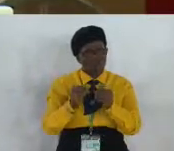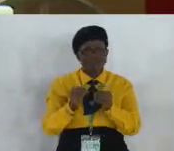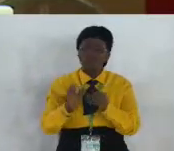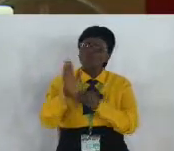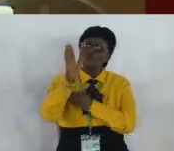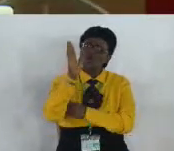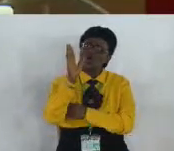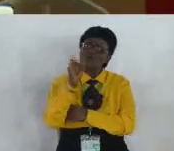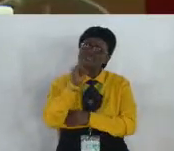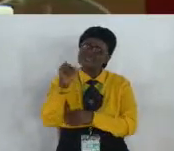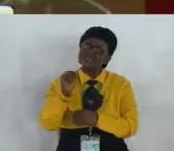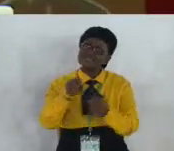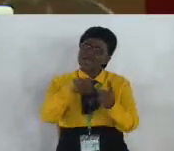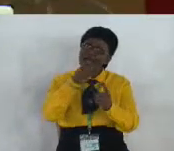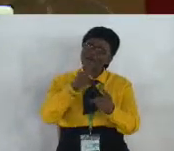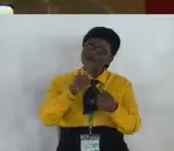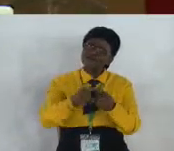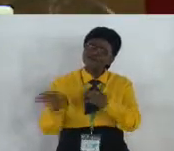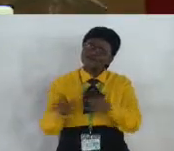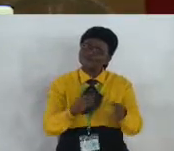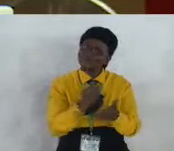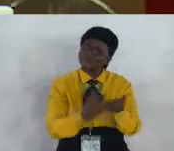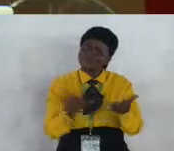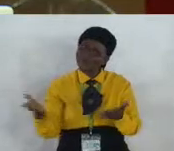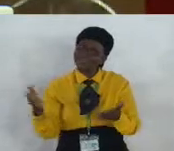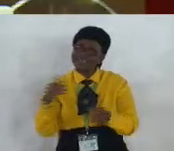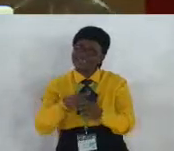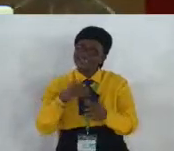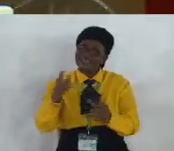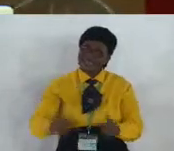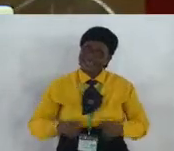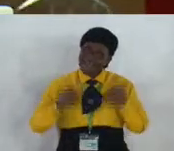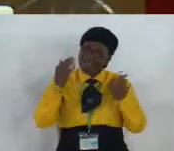God is about to do something in the life of some.